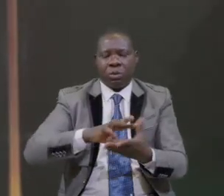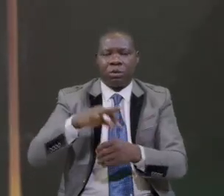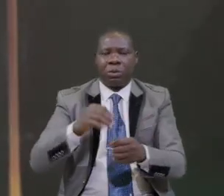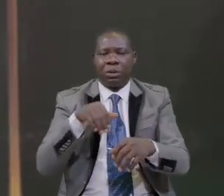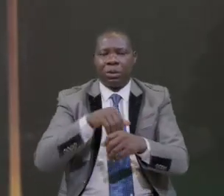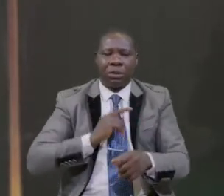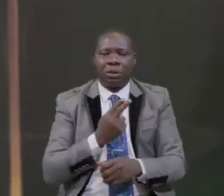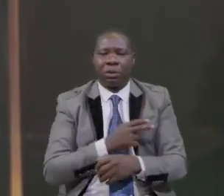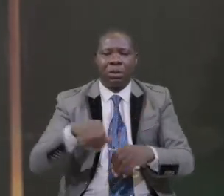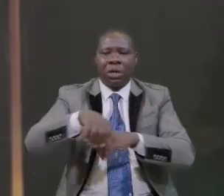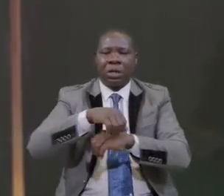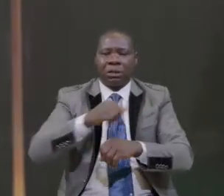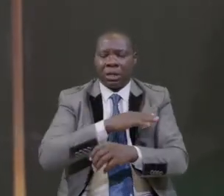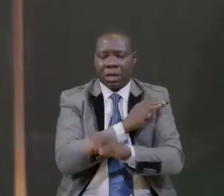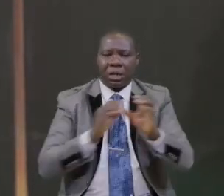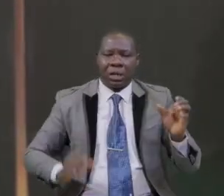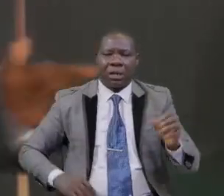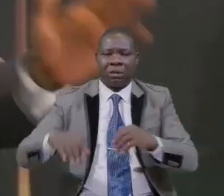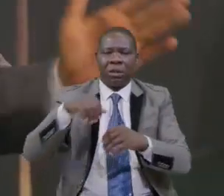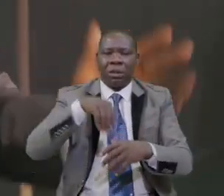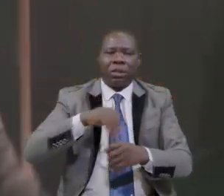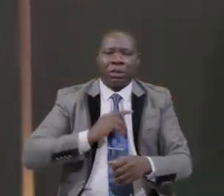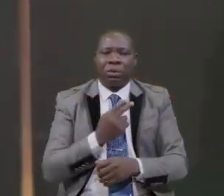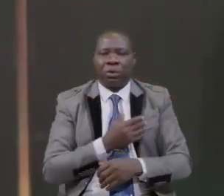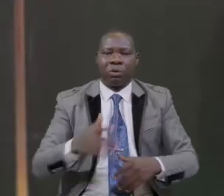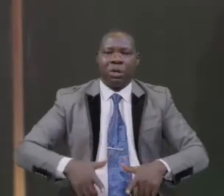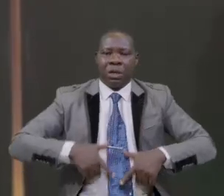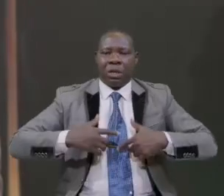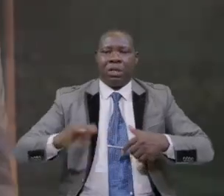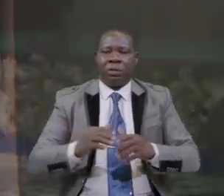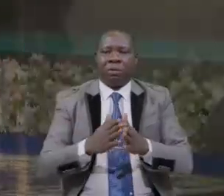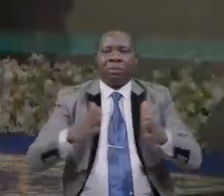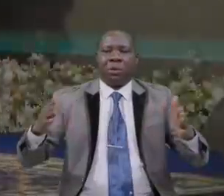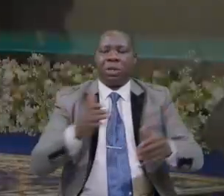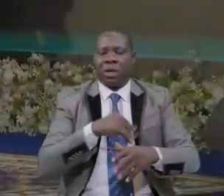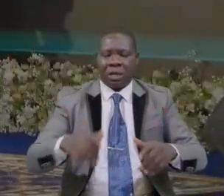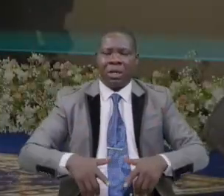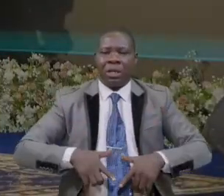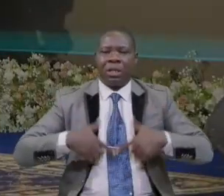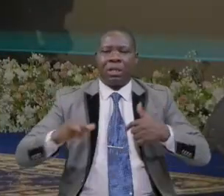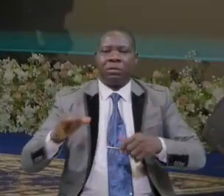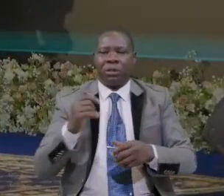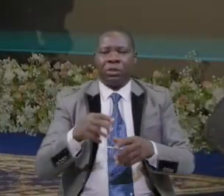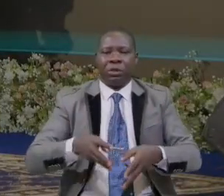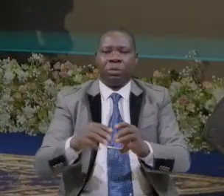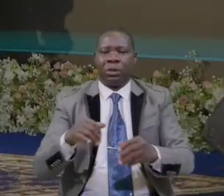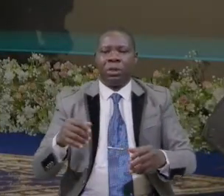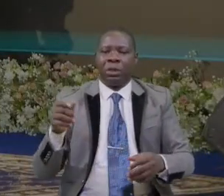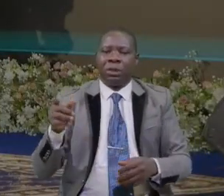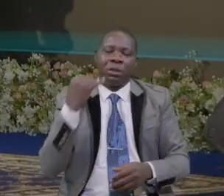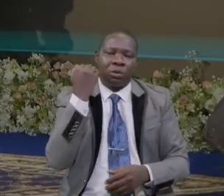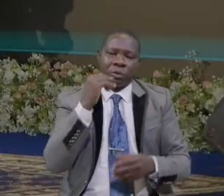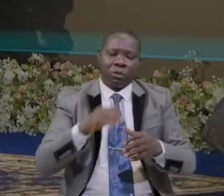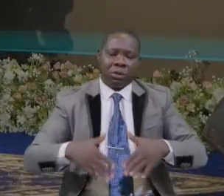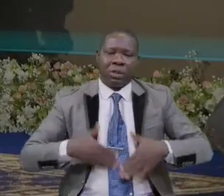in us, living big. And living the way he ought to live, if he were here on earth, lives